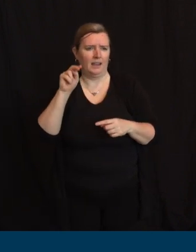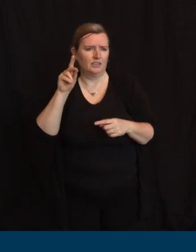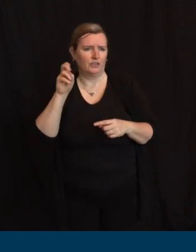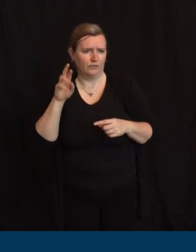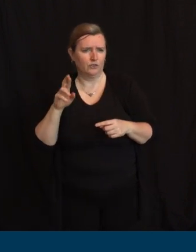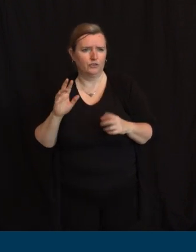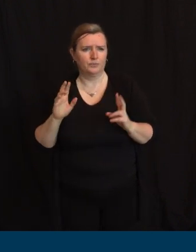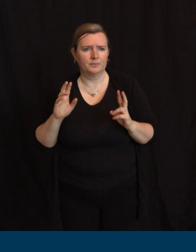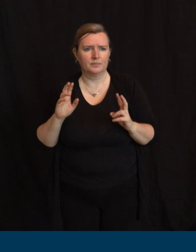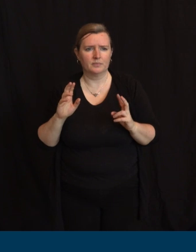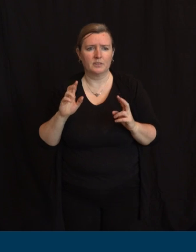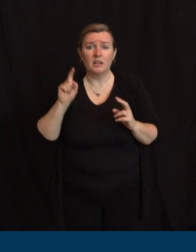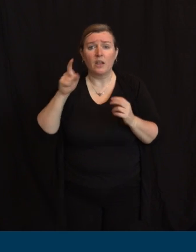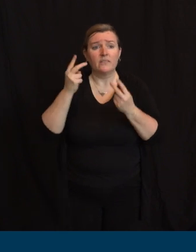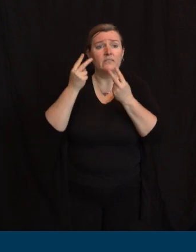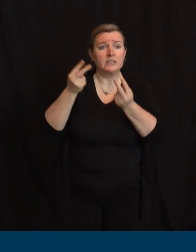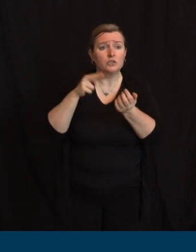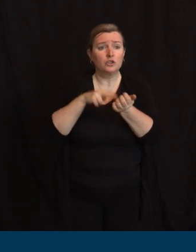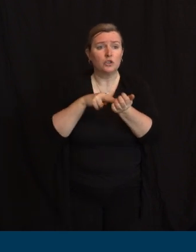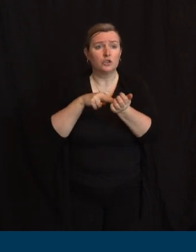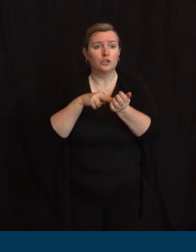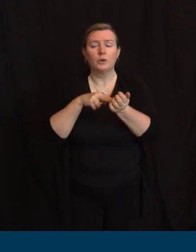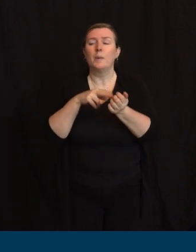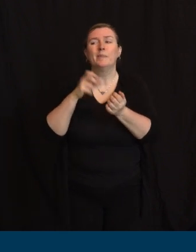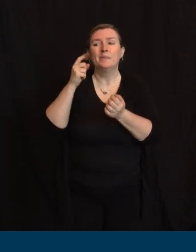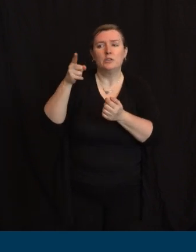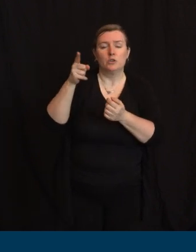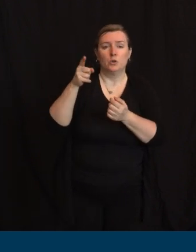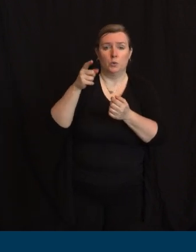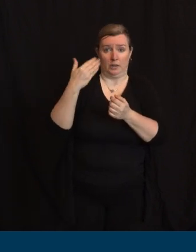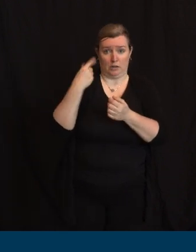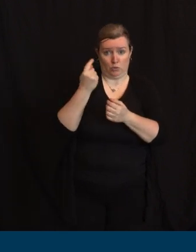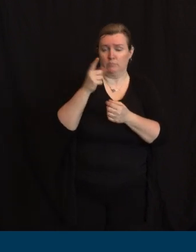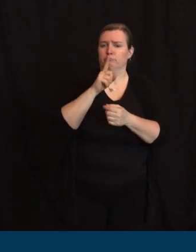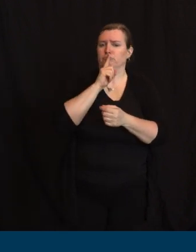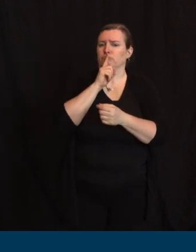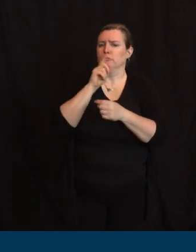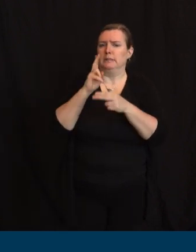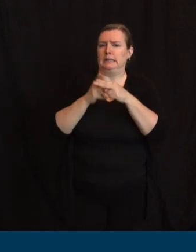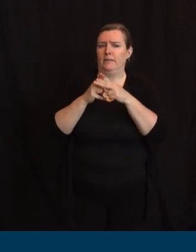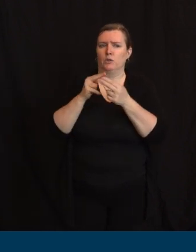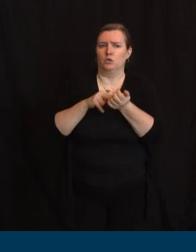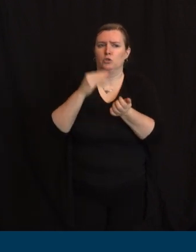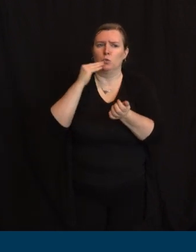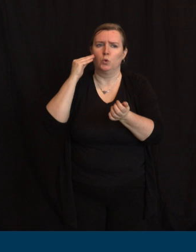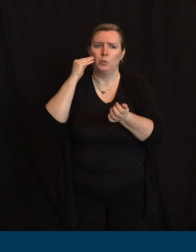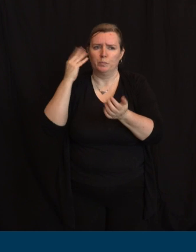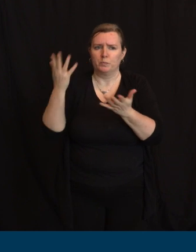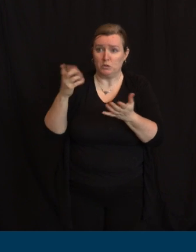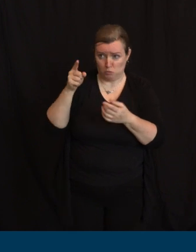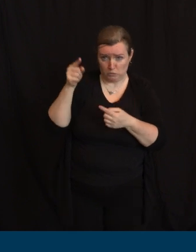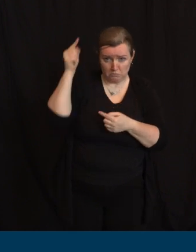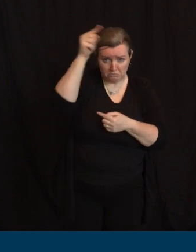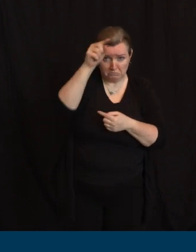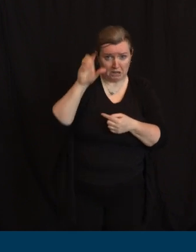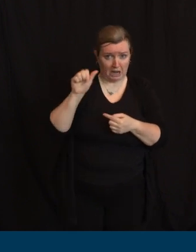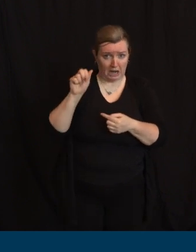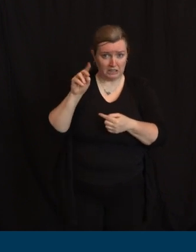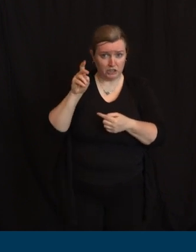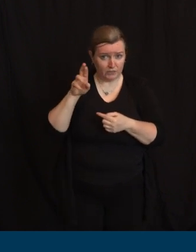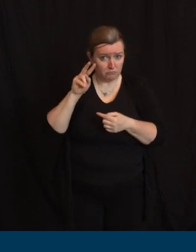the incident you were referring to? And if it was, how would reporting bodies being piled up like this qualify as a confidential matter?